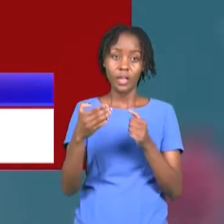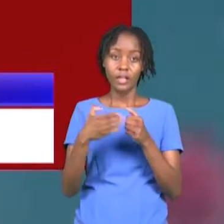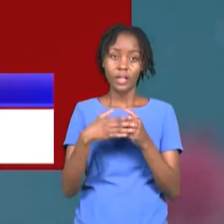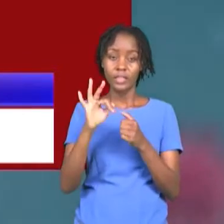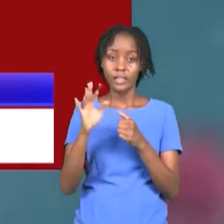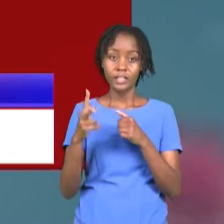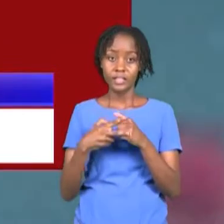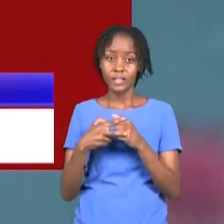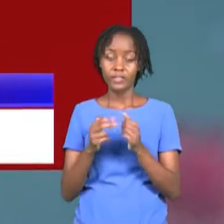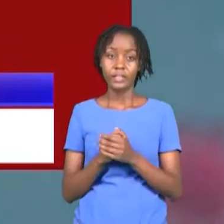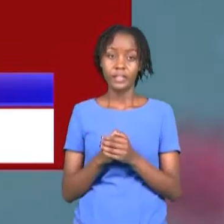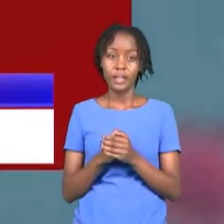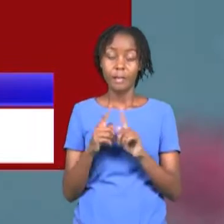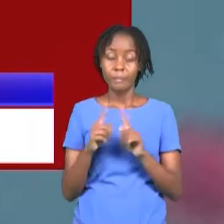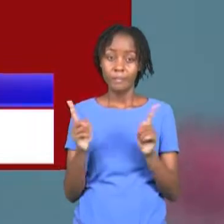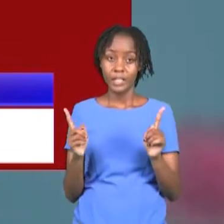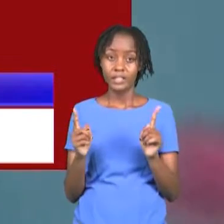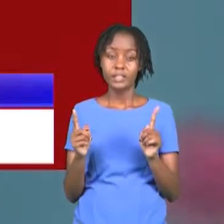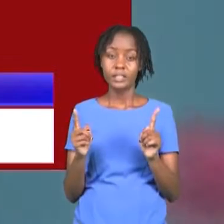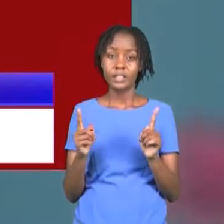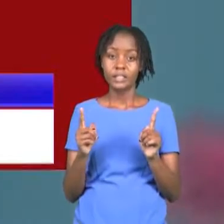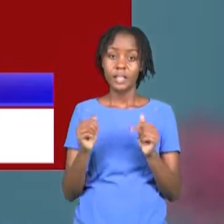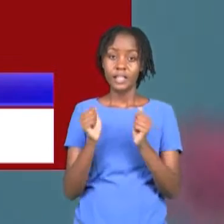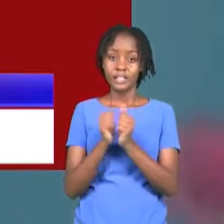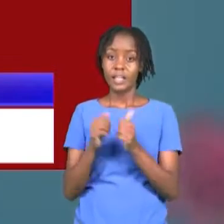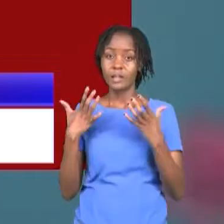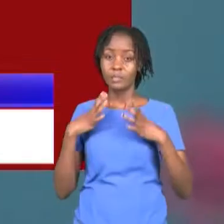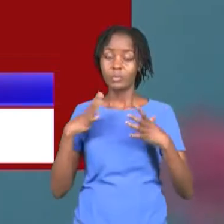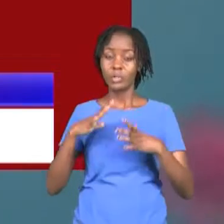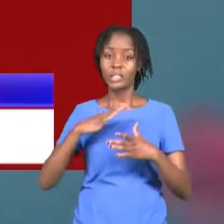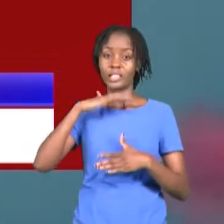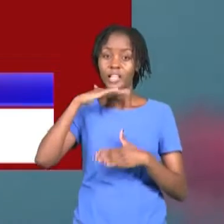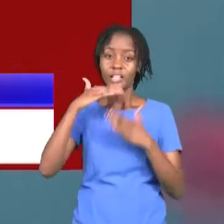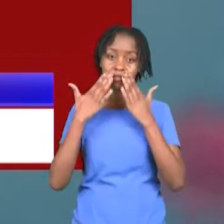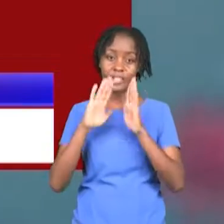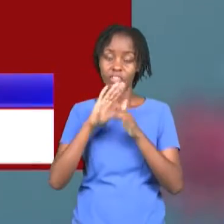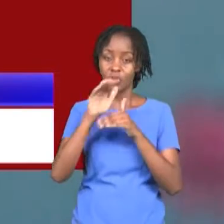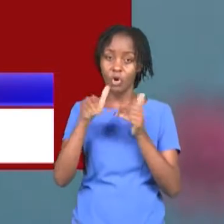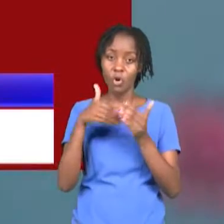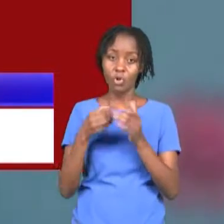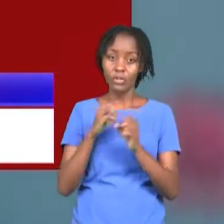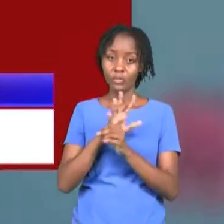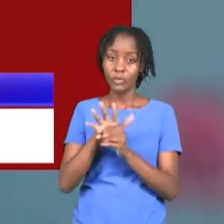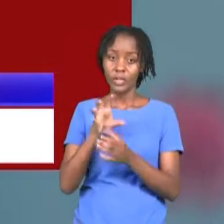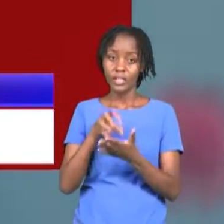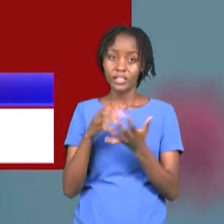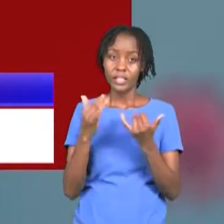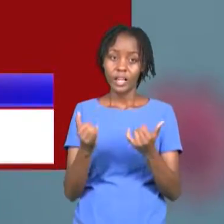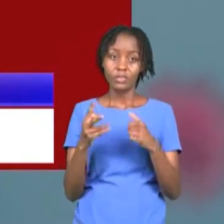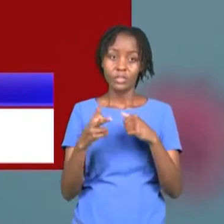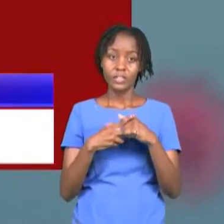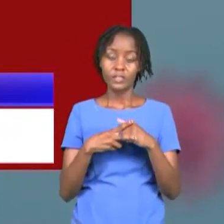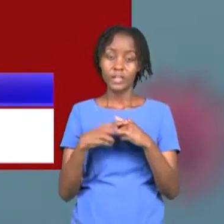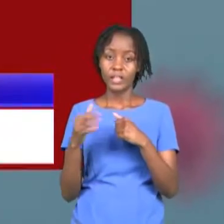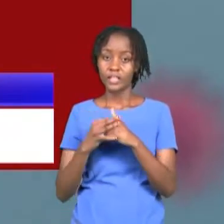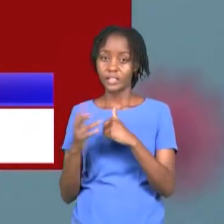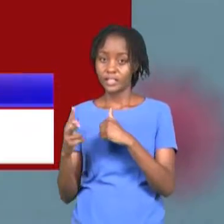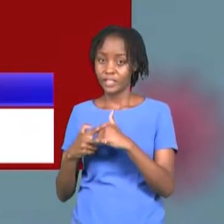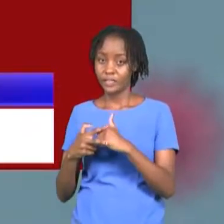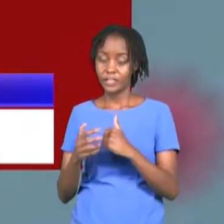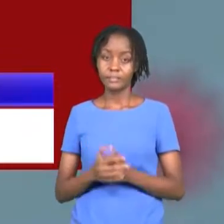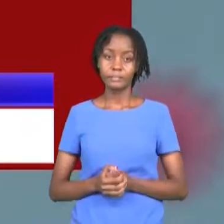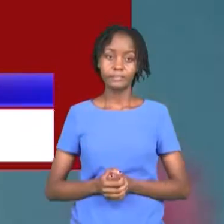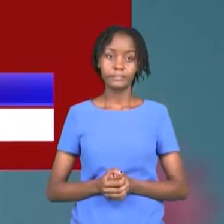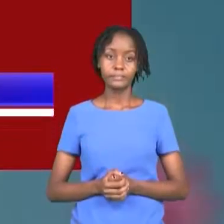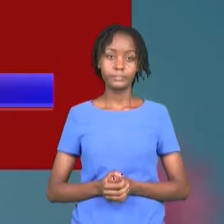41,937. On a sad note though, 10 more patients succumbed to the virus, bringing the total number of fatalities to 787.